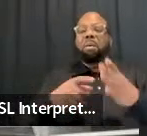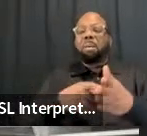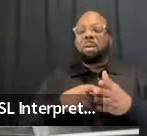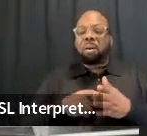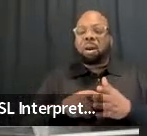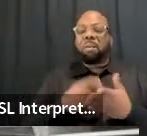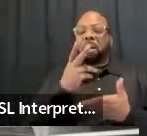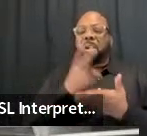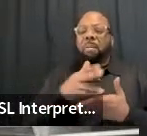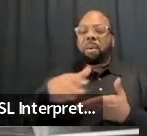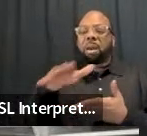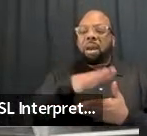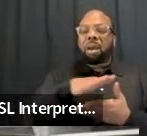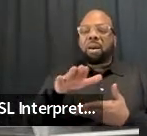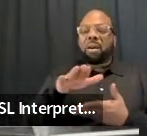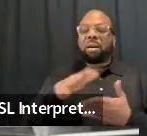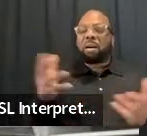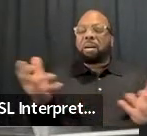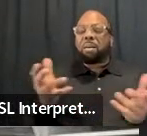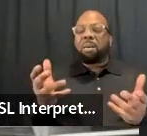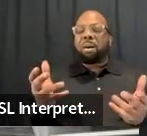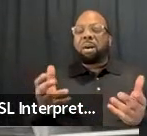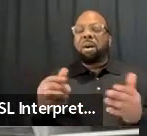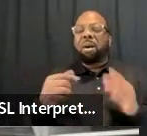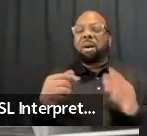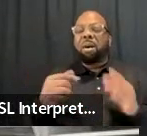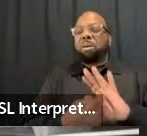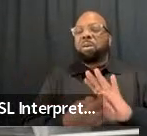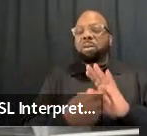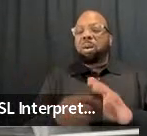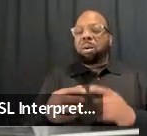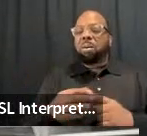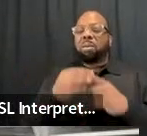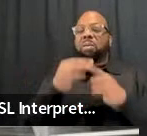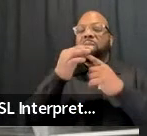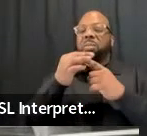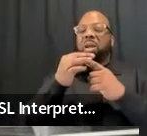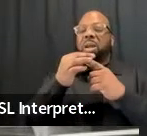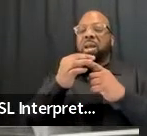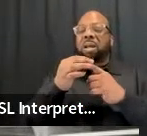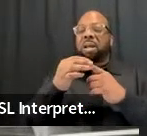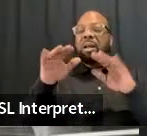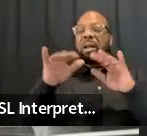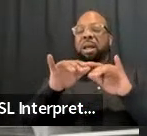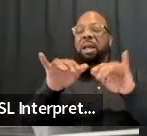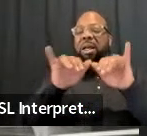reduced for these types of facilities to reflect the unique tray and rack system that is used to store the vehicles.